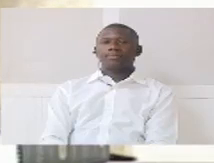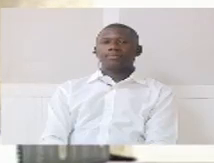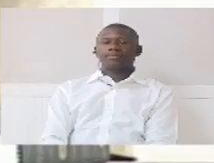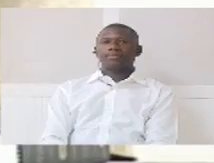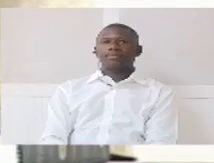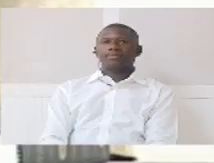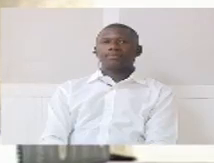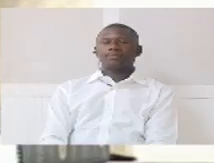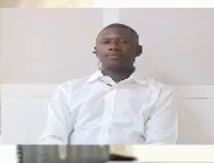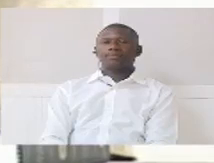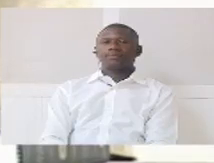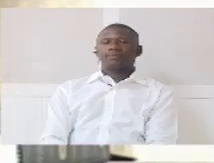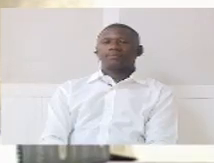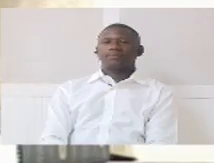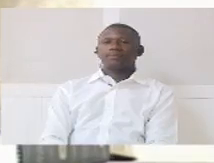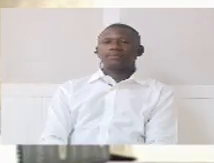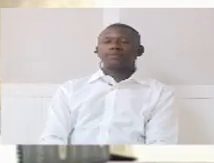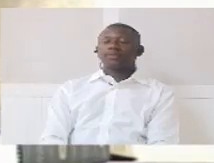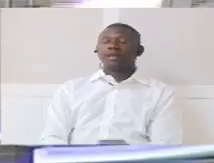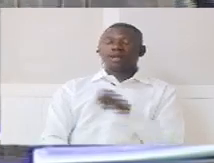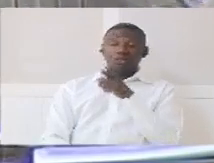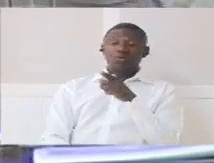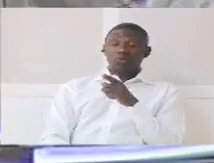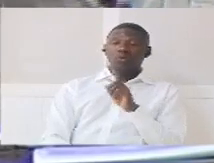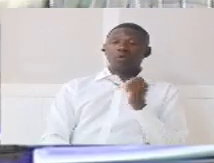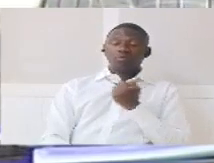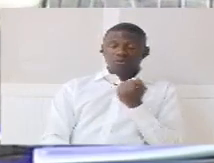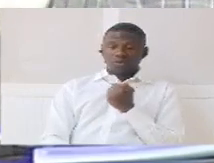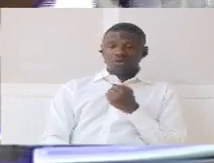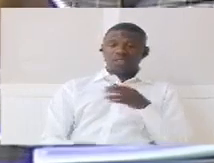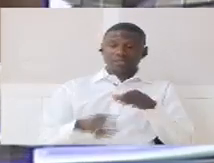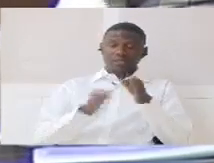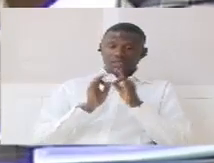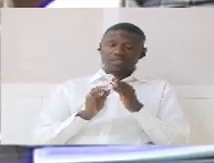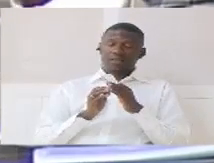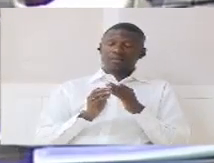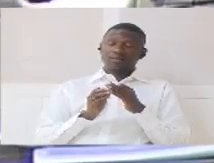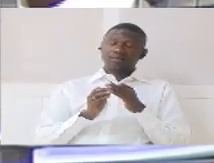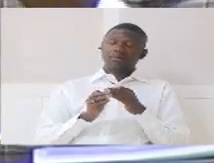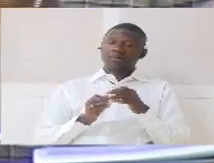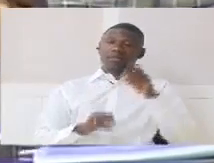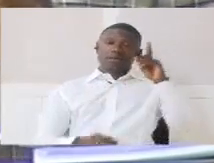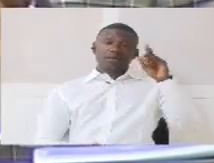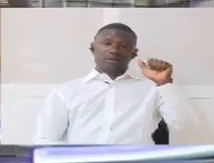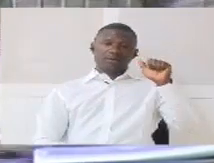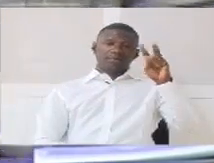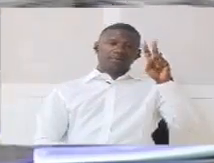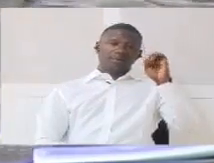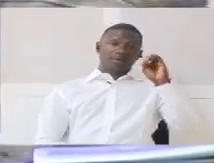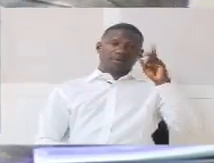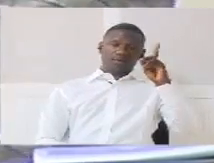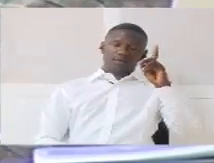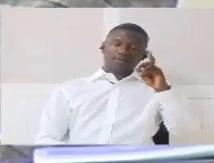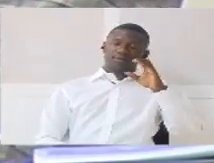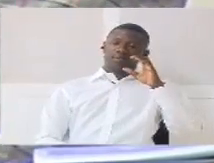asambakitola wodalilolaka. And according to you, because he had taken David Koli to court, he was rearrested,